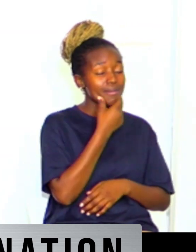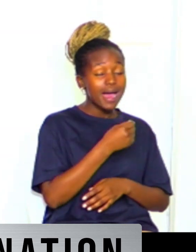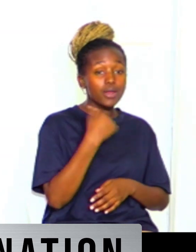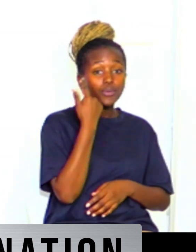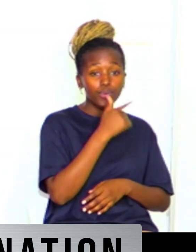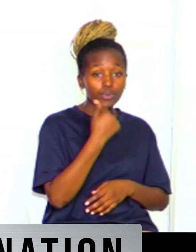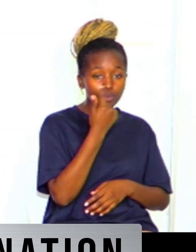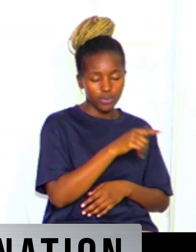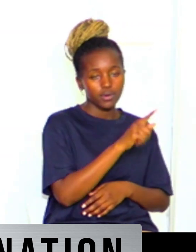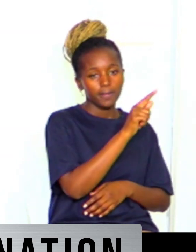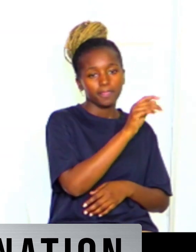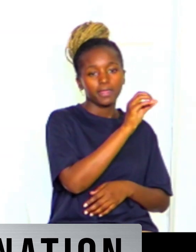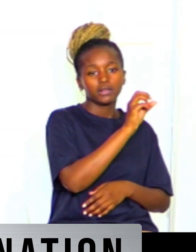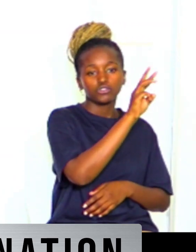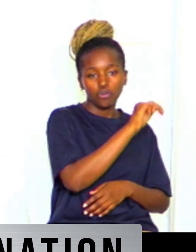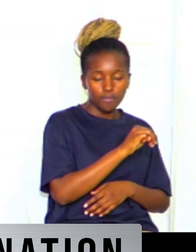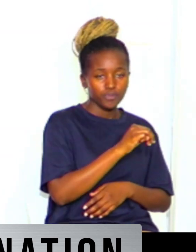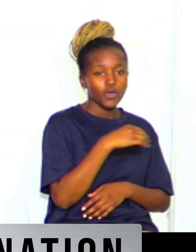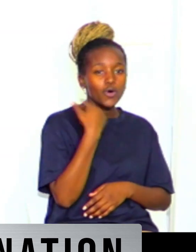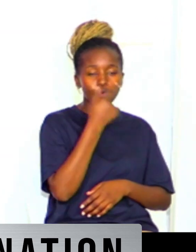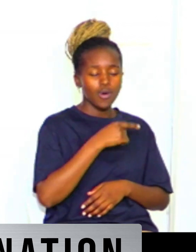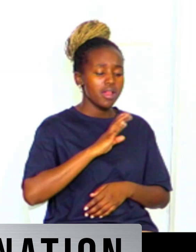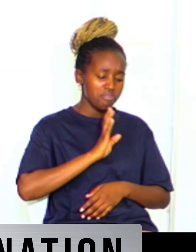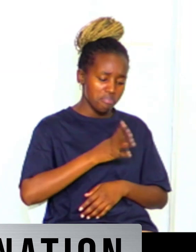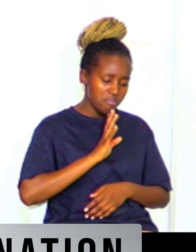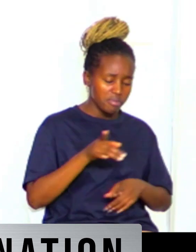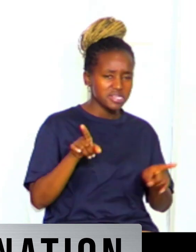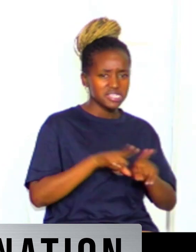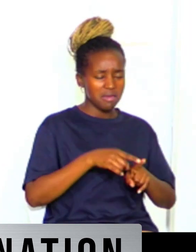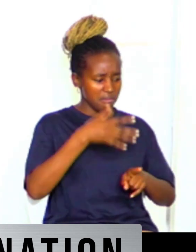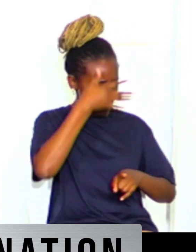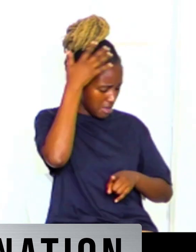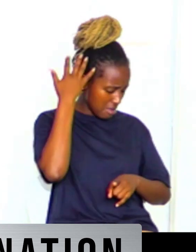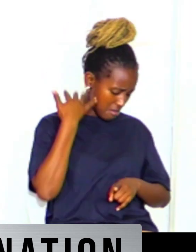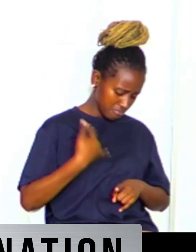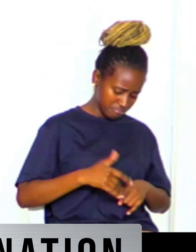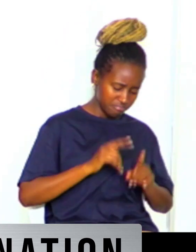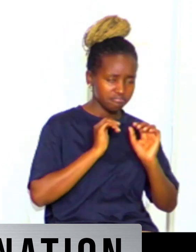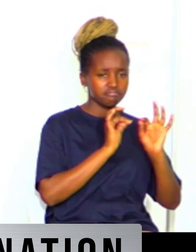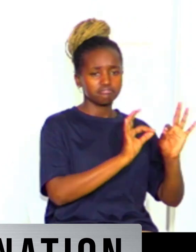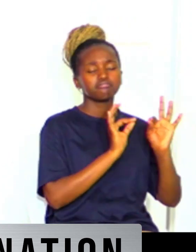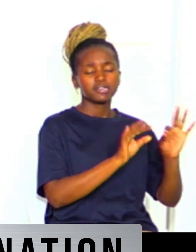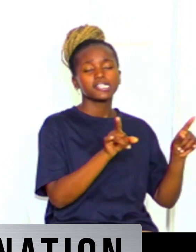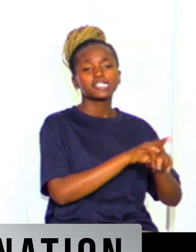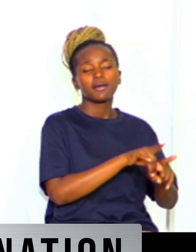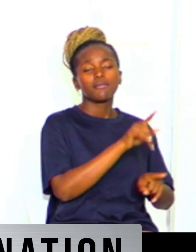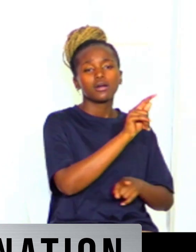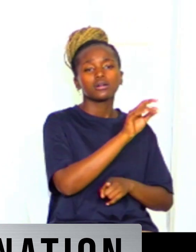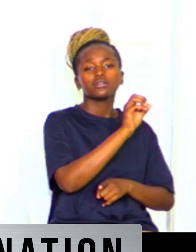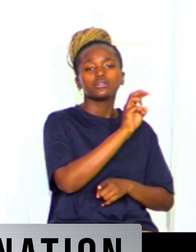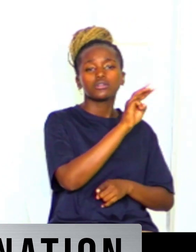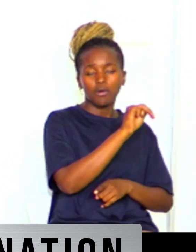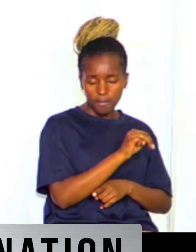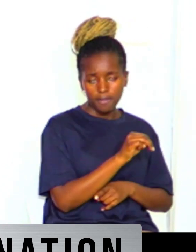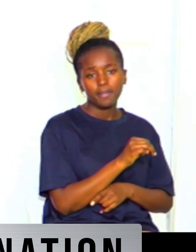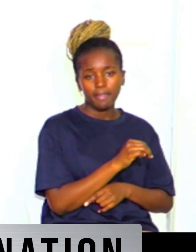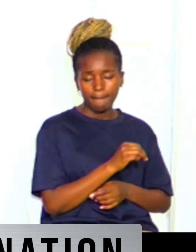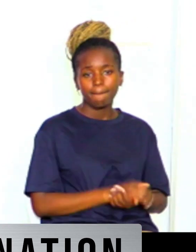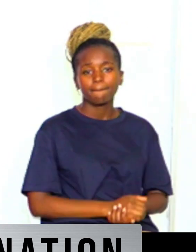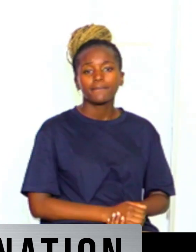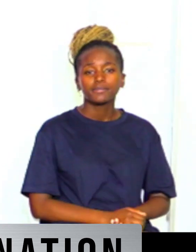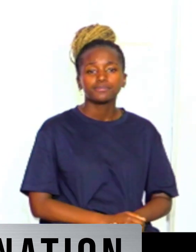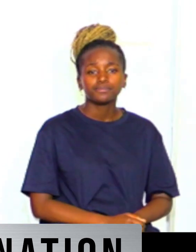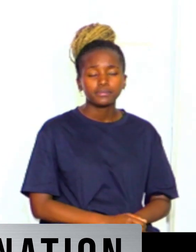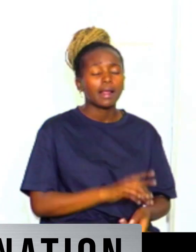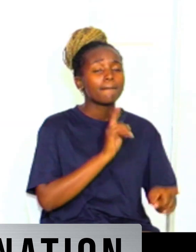afro, because of the English. Economic, the guy that talks. People walikuwa wanasema that Makoure is the new Tom Mboya.